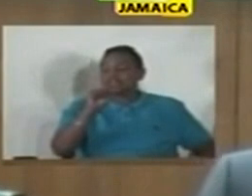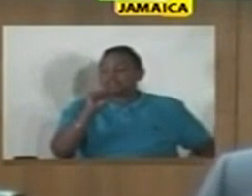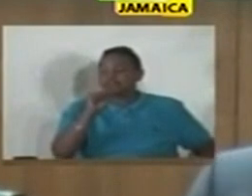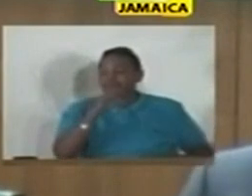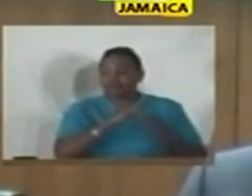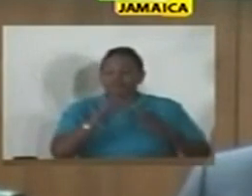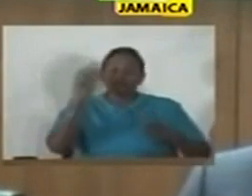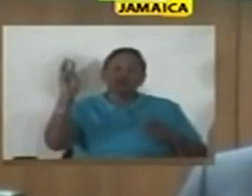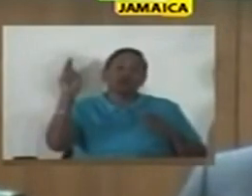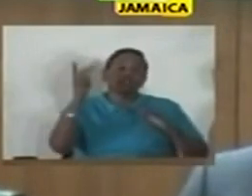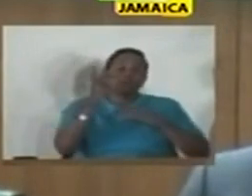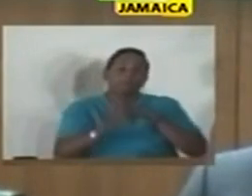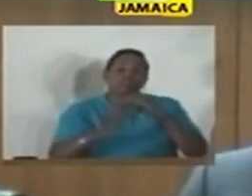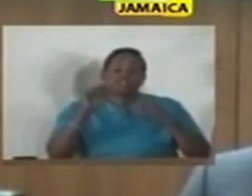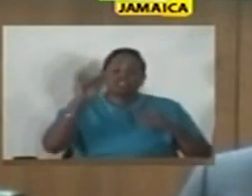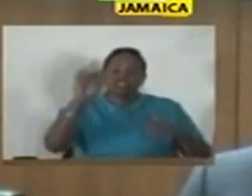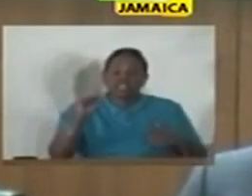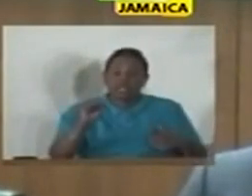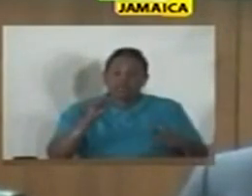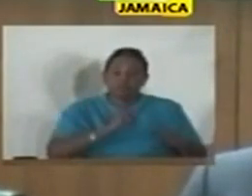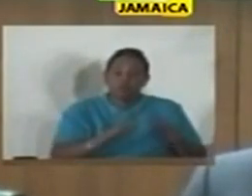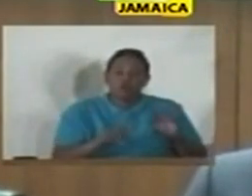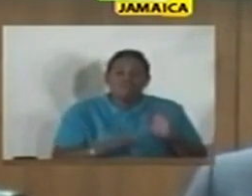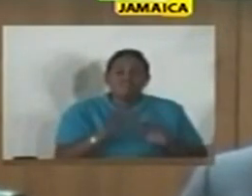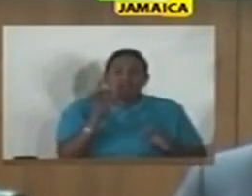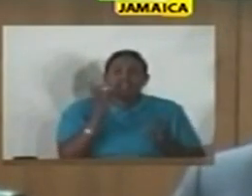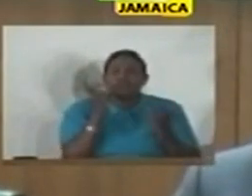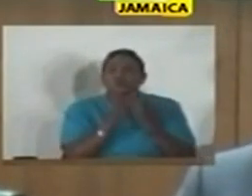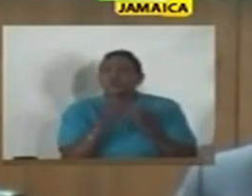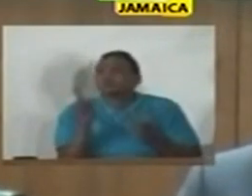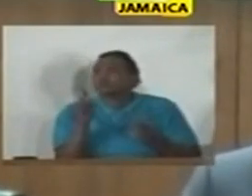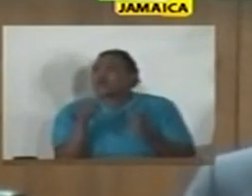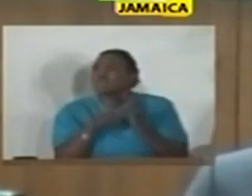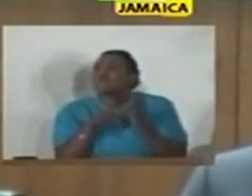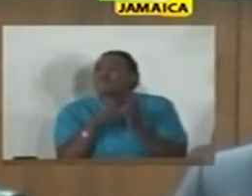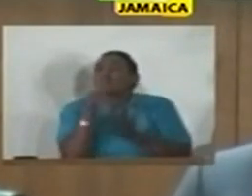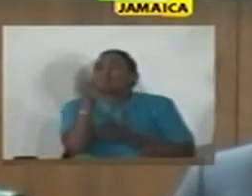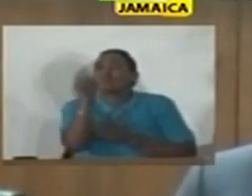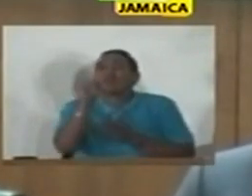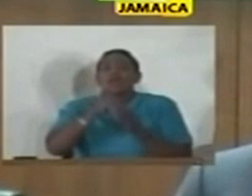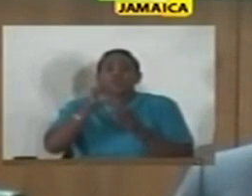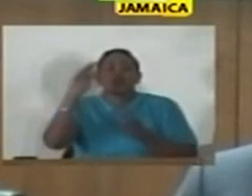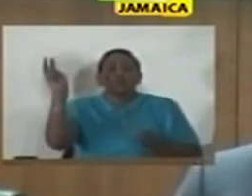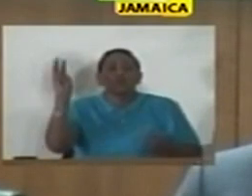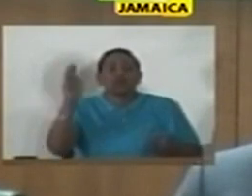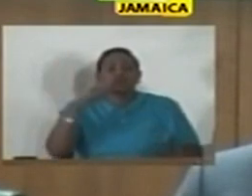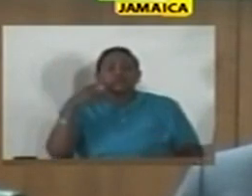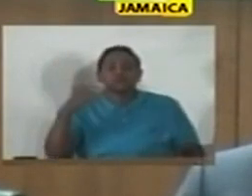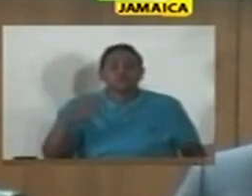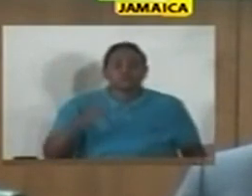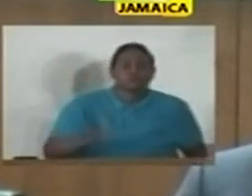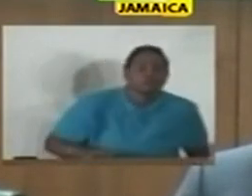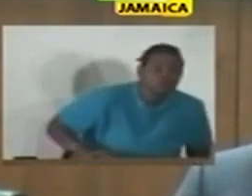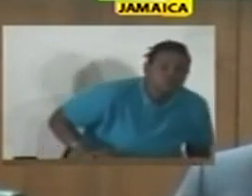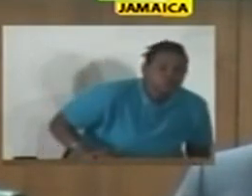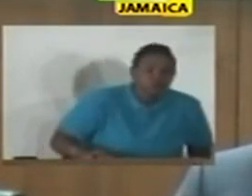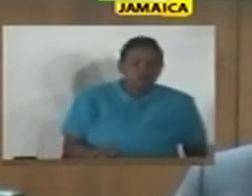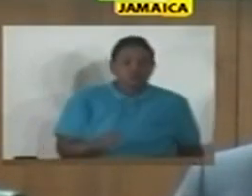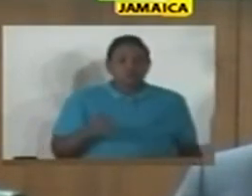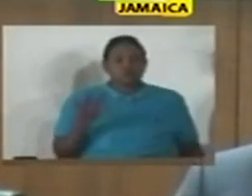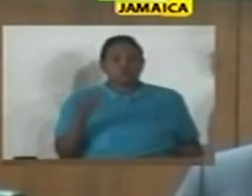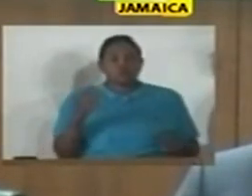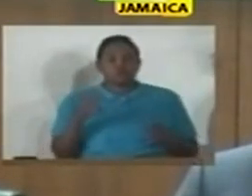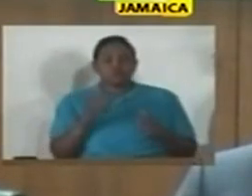Western Parish of St. James. But finding suitable and affordable space in the West proves to be more difficult than expected.